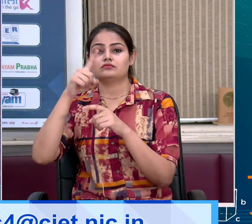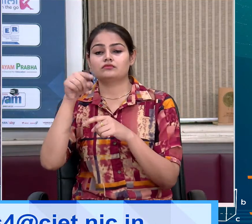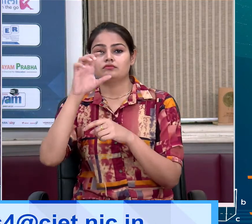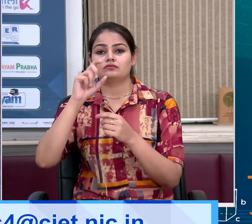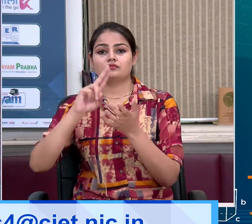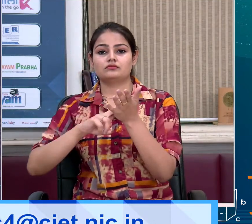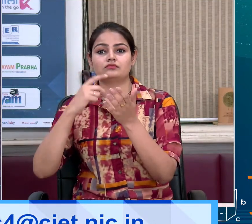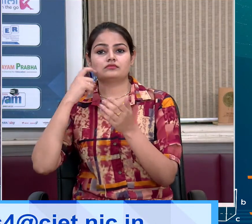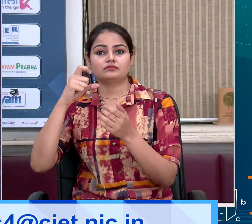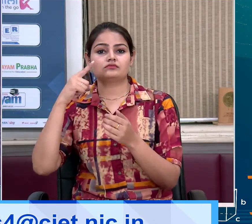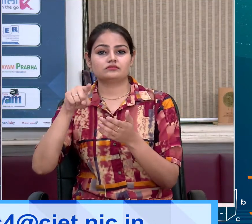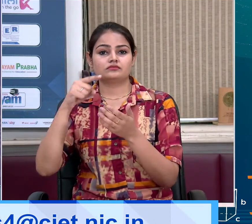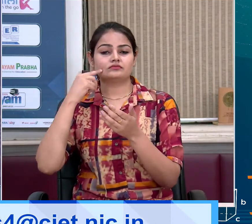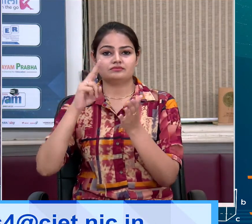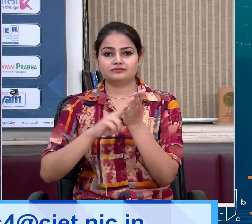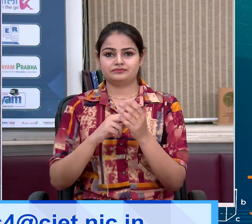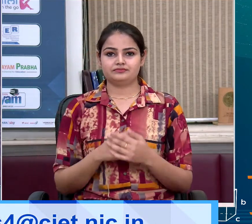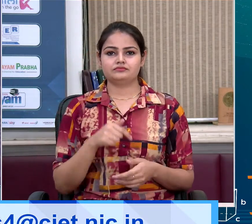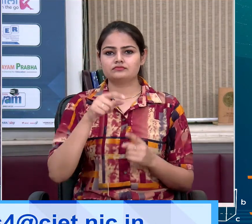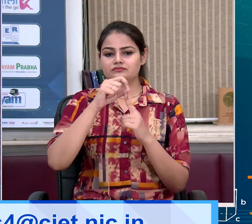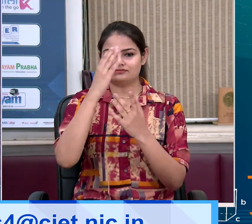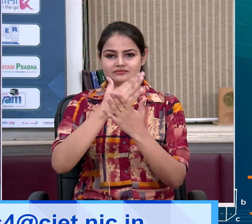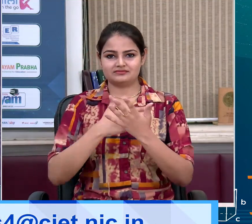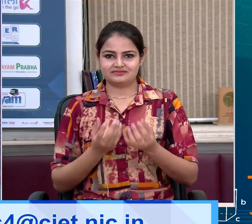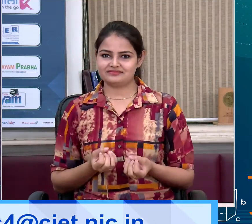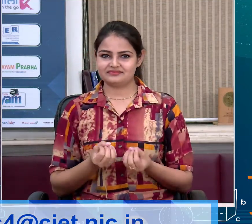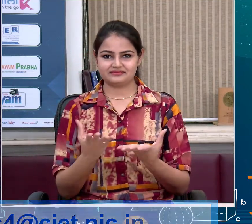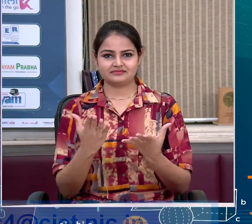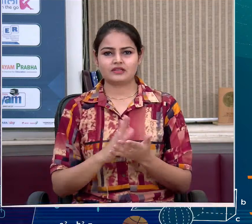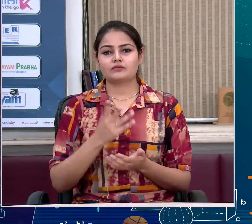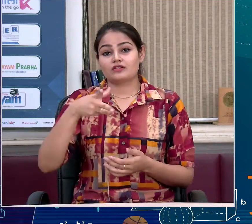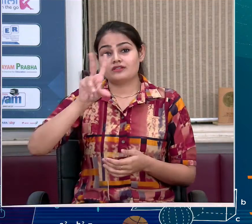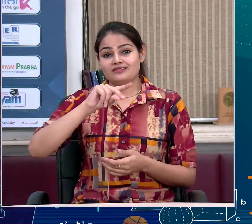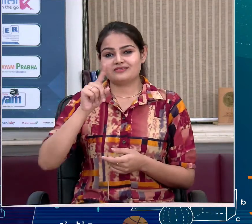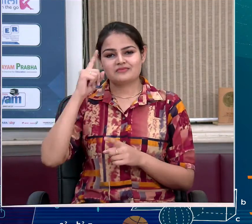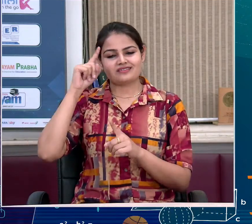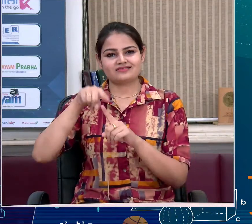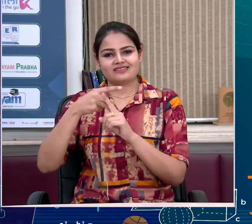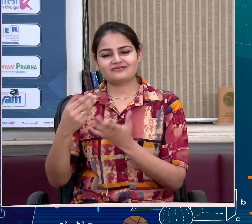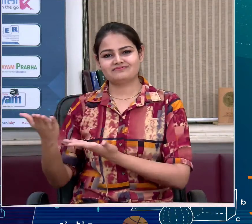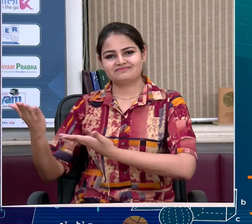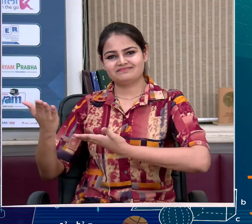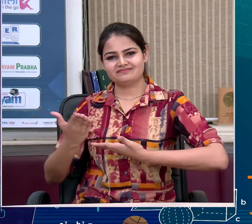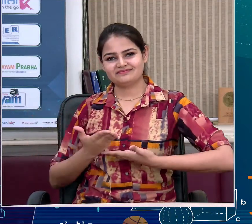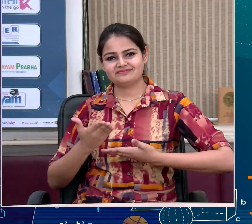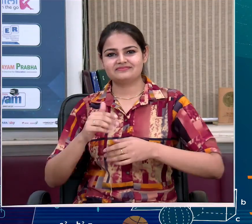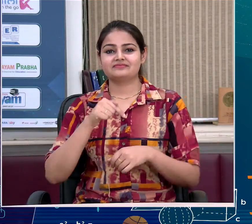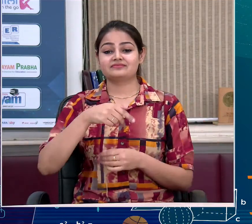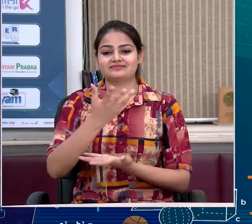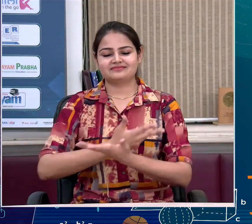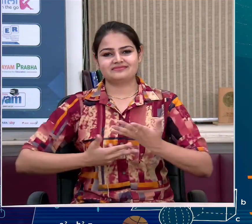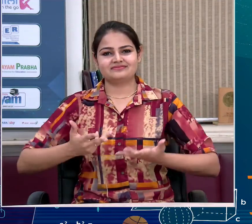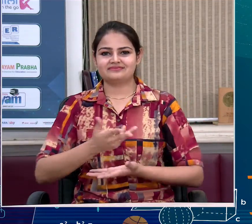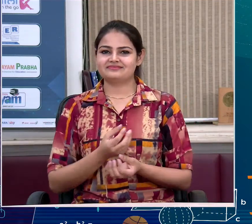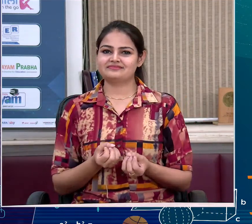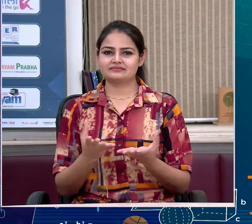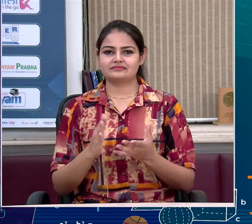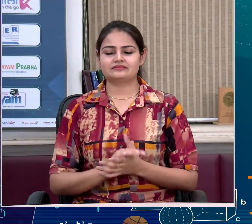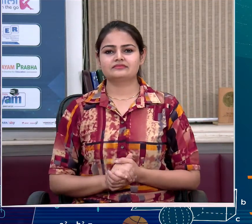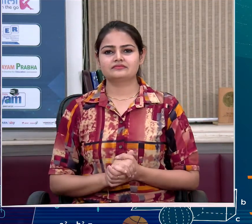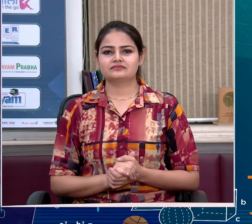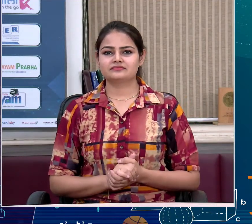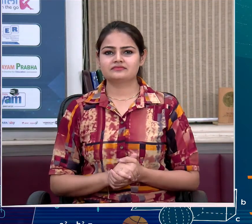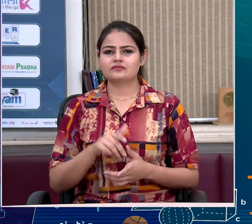dth.class4@ciet.nic.in. So let's begin with today's interaction. I would again welcome Mrs. Banerjee for today's discussion. What are we